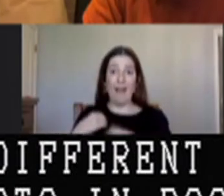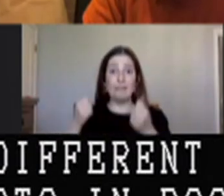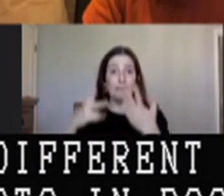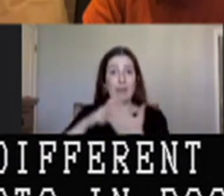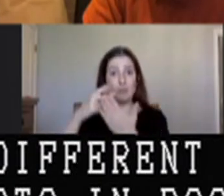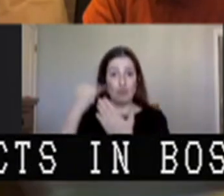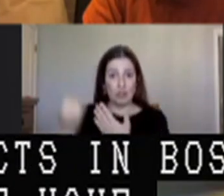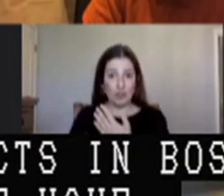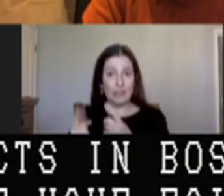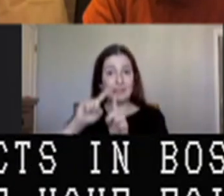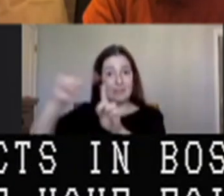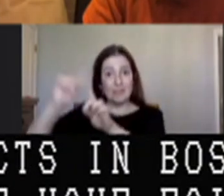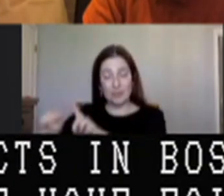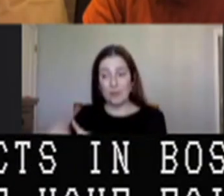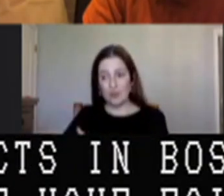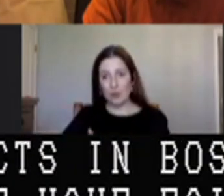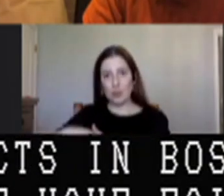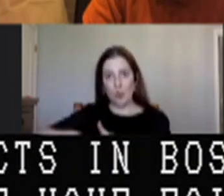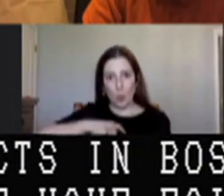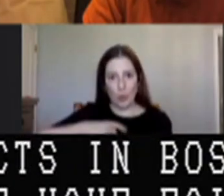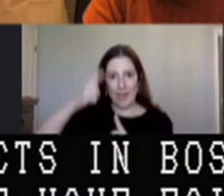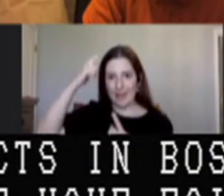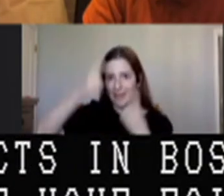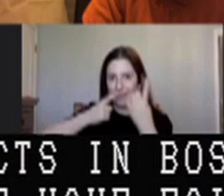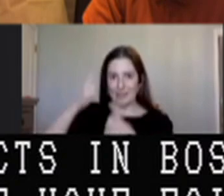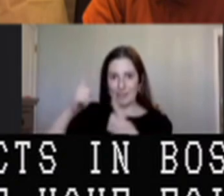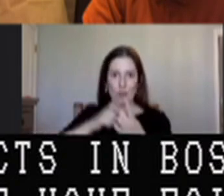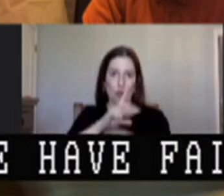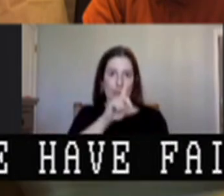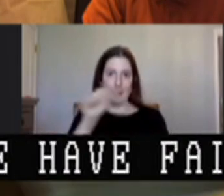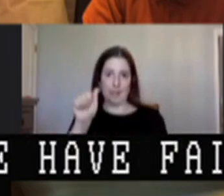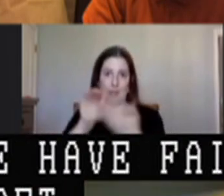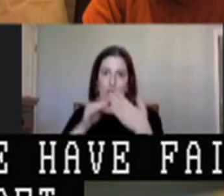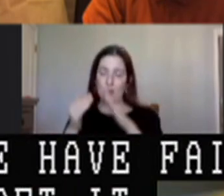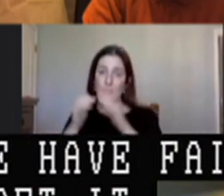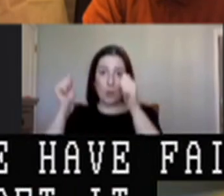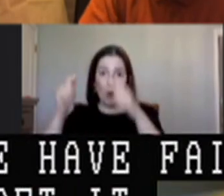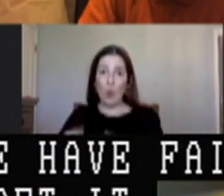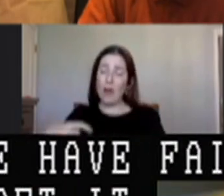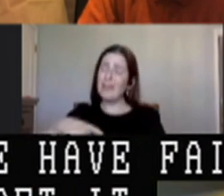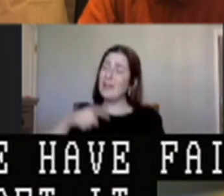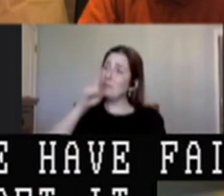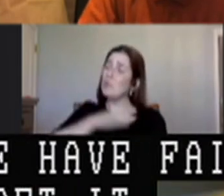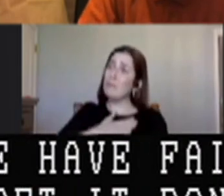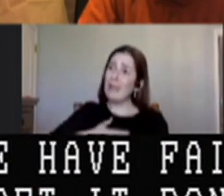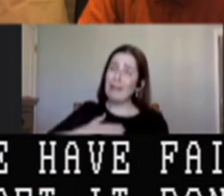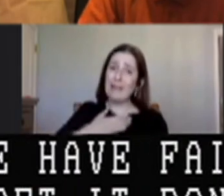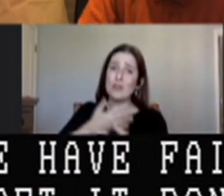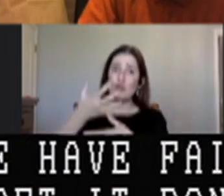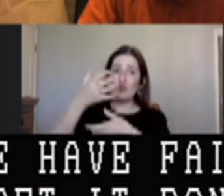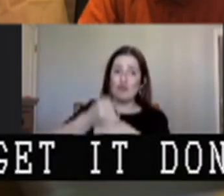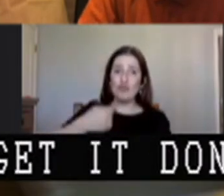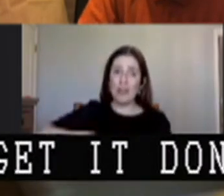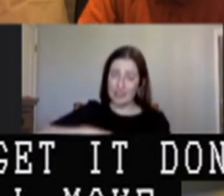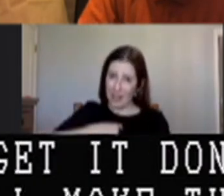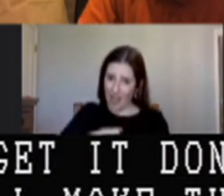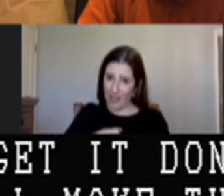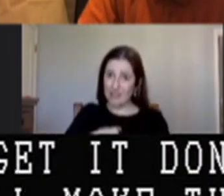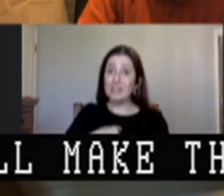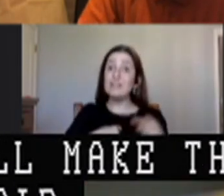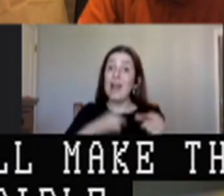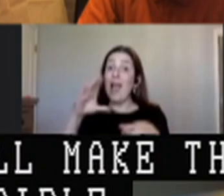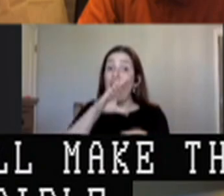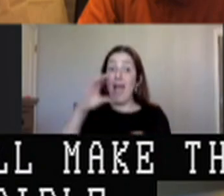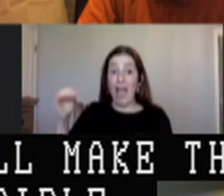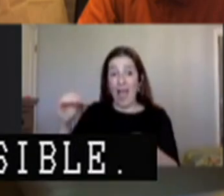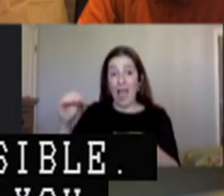we will we'll get it done. We will make the plaza accessible. And thank you, Paul. And we count on you too. And thank